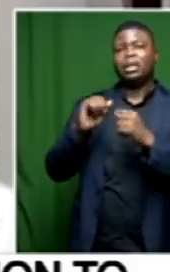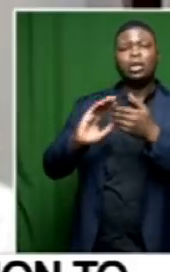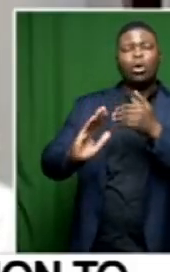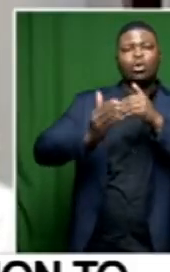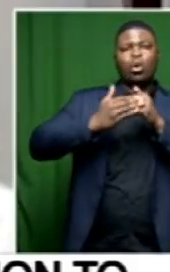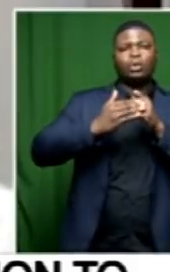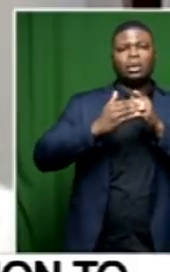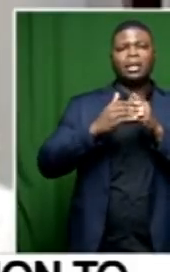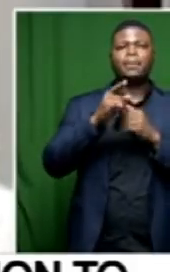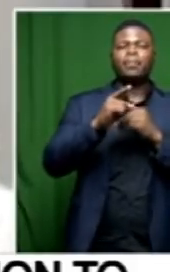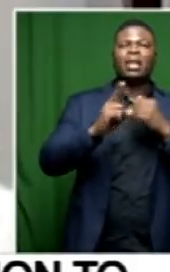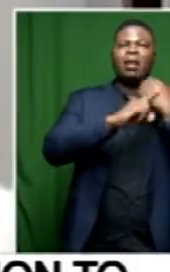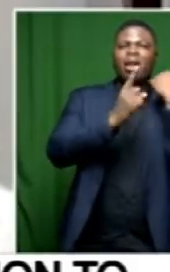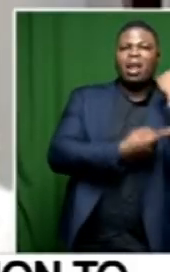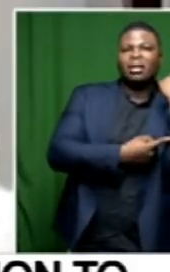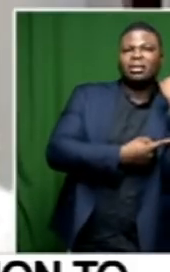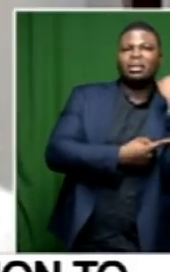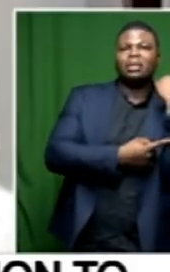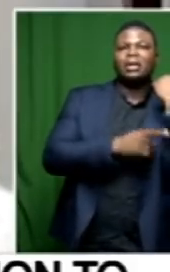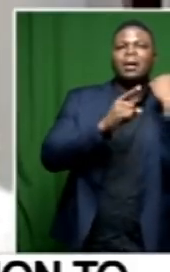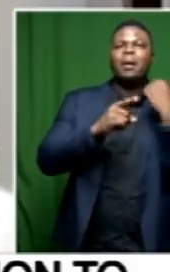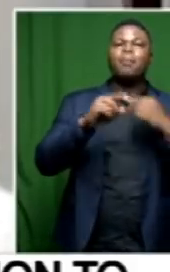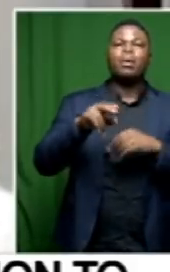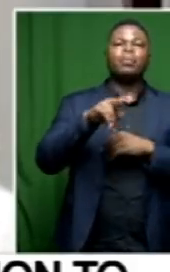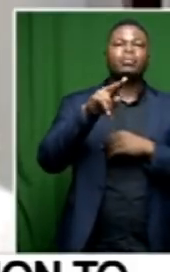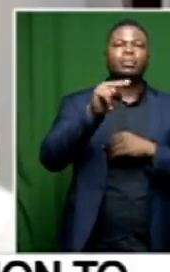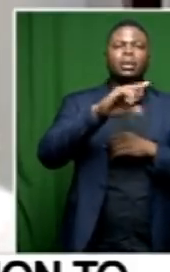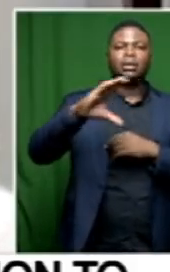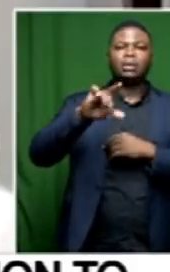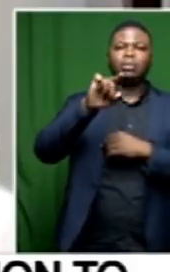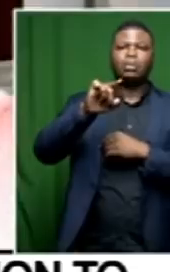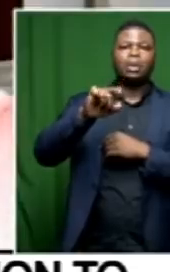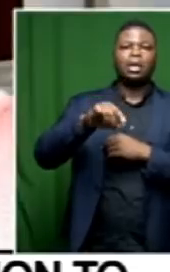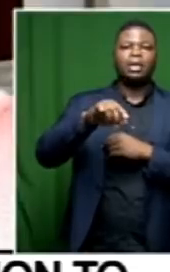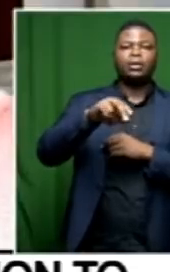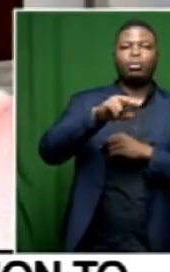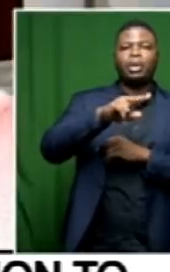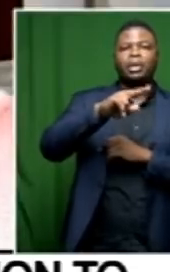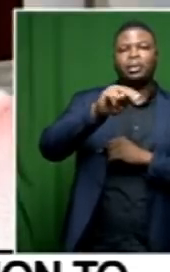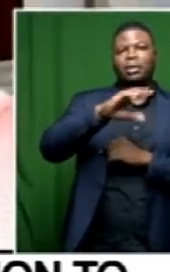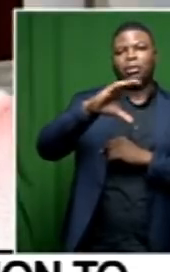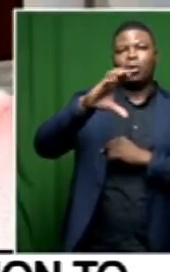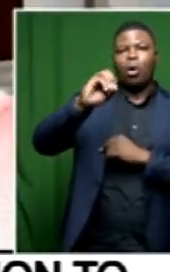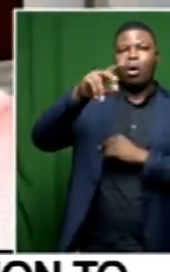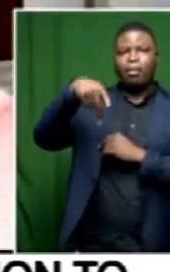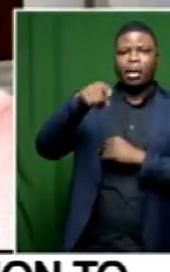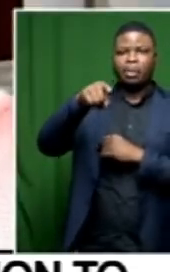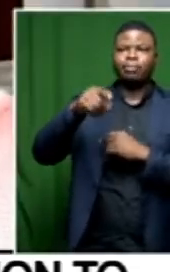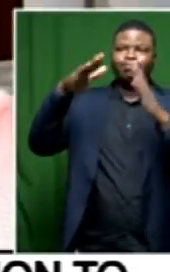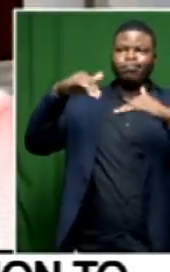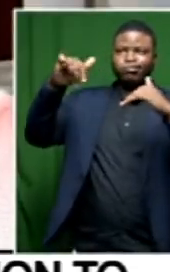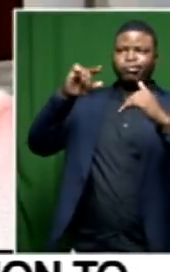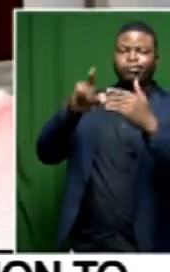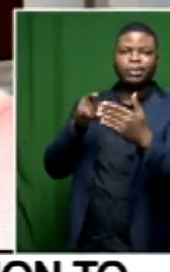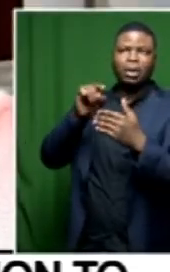at the last meeting of the National Assembly in 2021. Well, we'll leave it there for this morning. Thanks so much, Chairperson of the